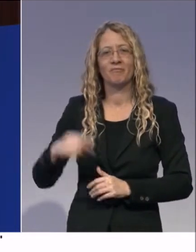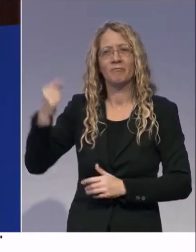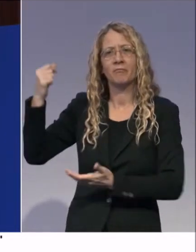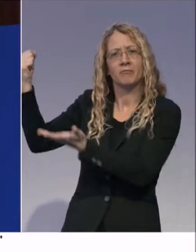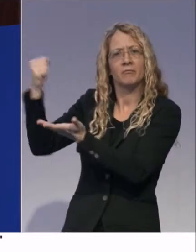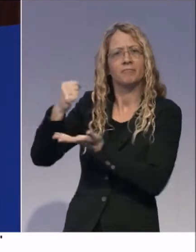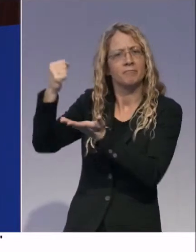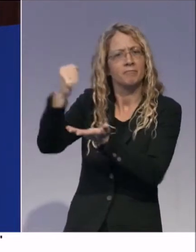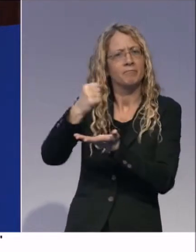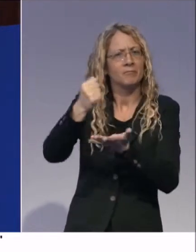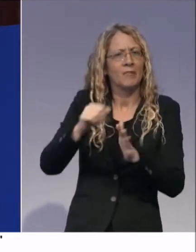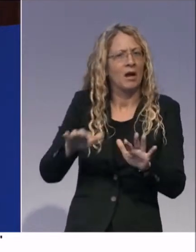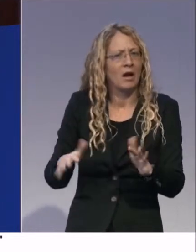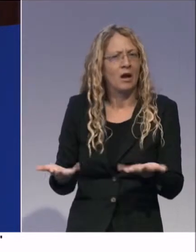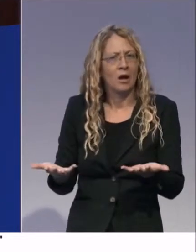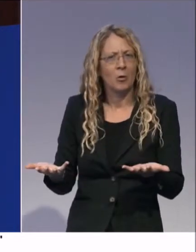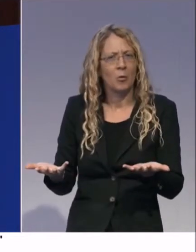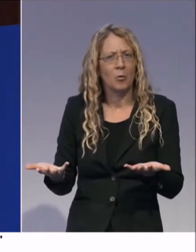family foundation